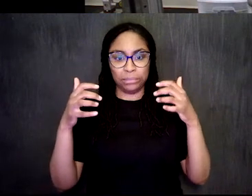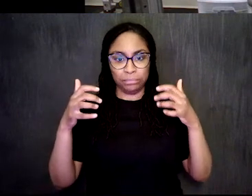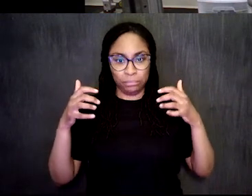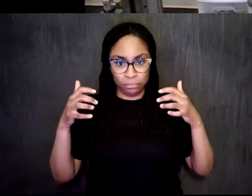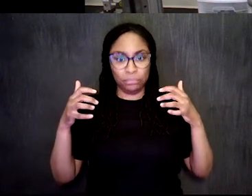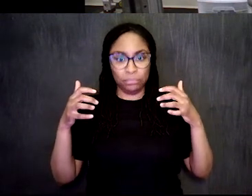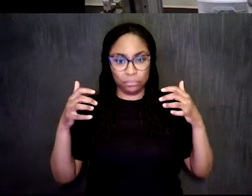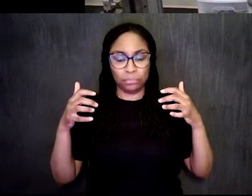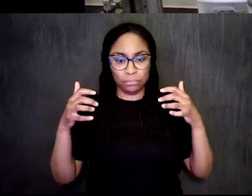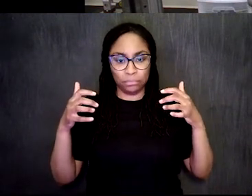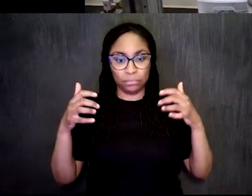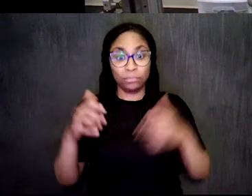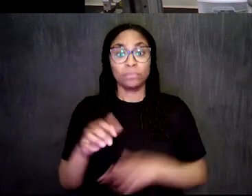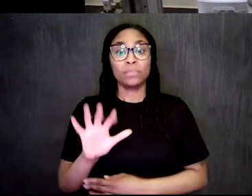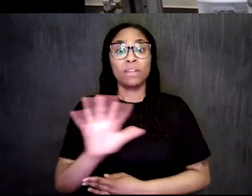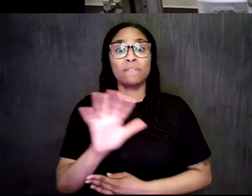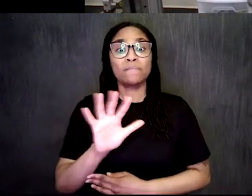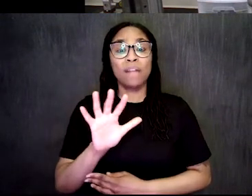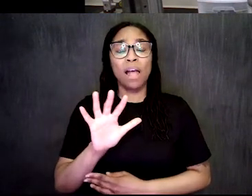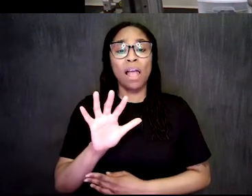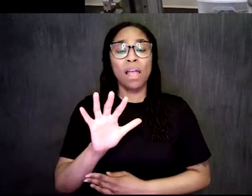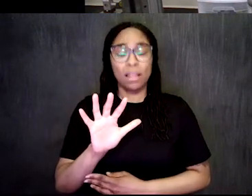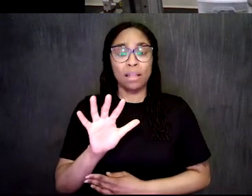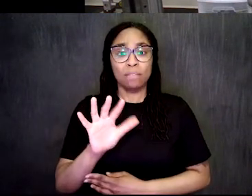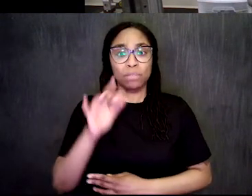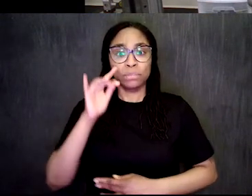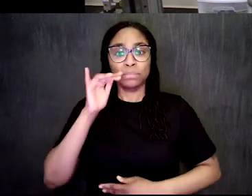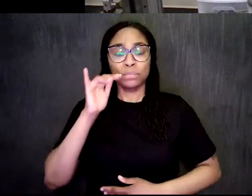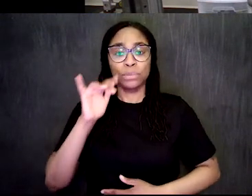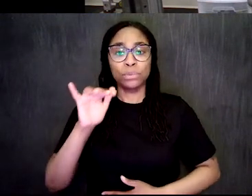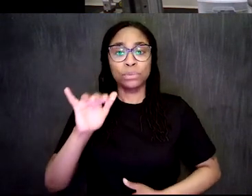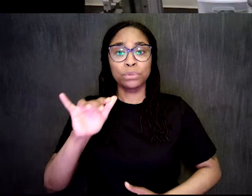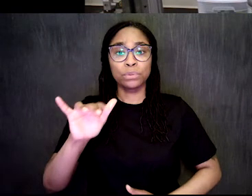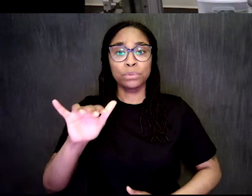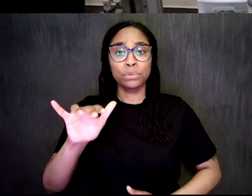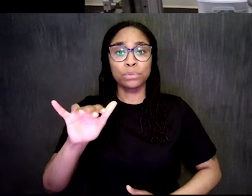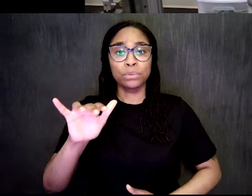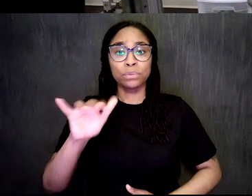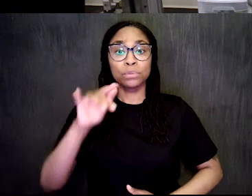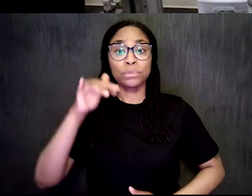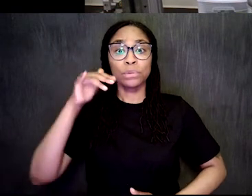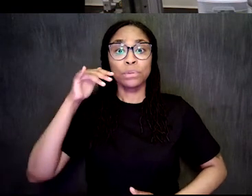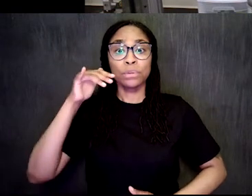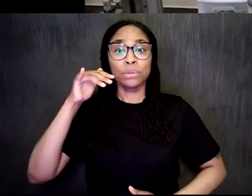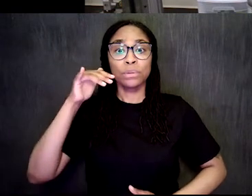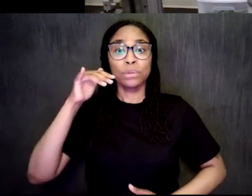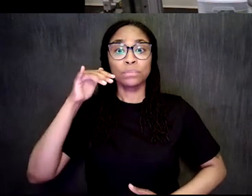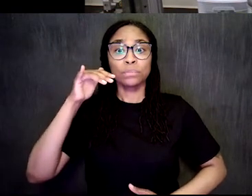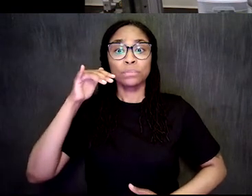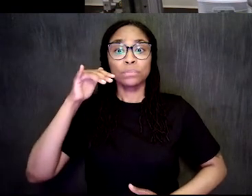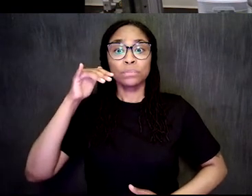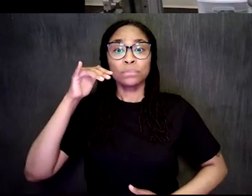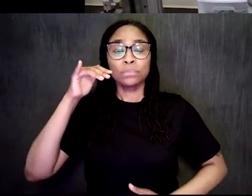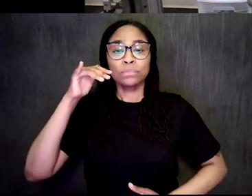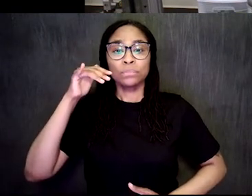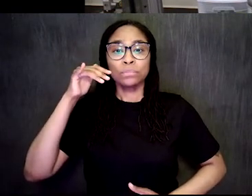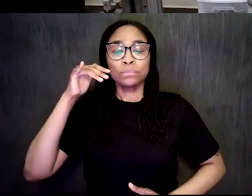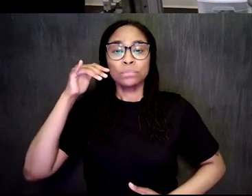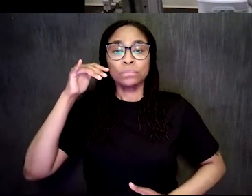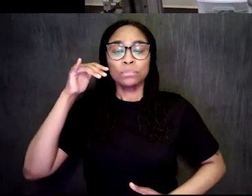the outside of your chest. We're going to go 5 breaths again. You ready? And go.